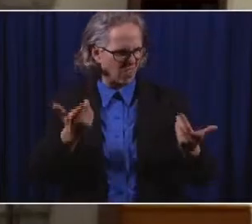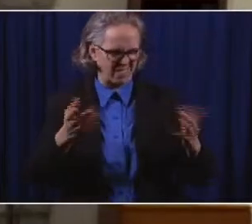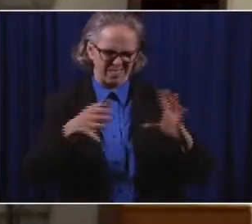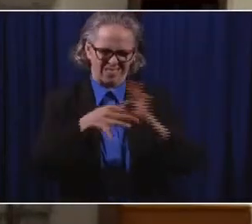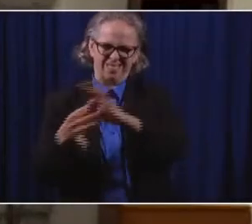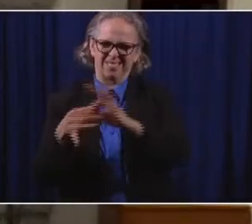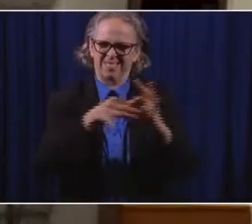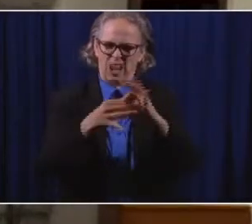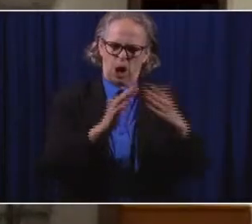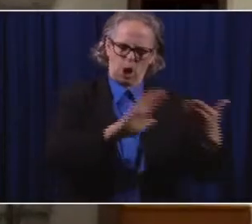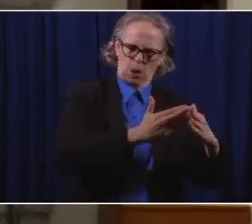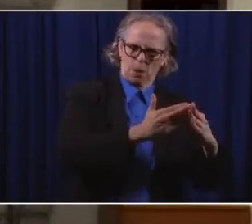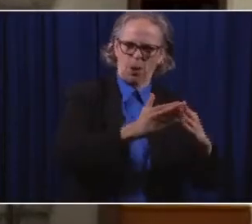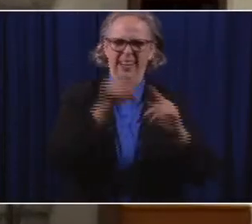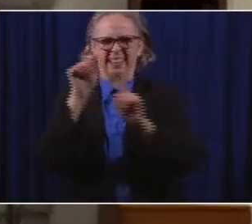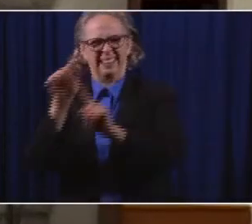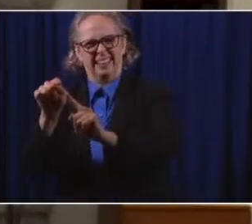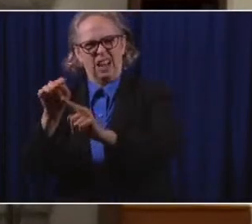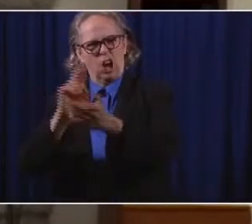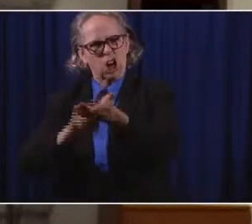our hospitals.